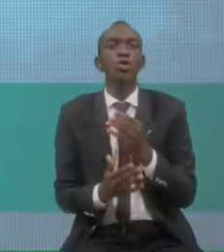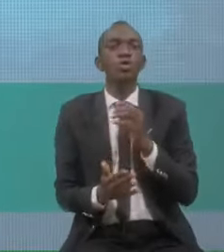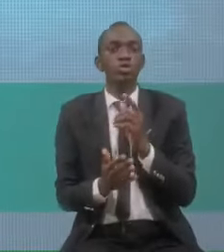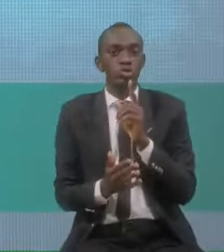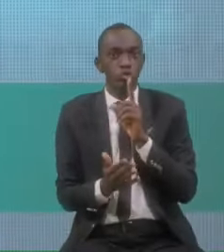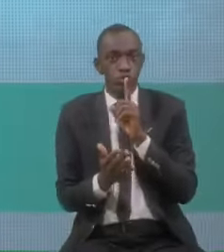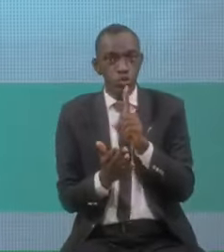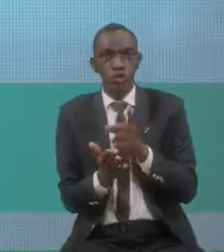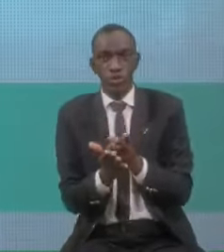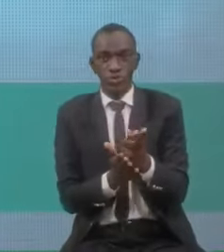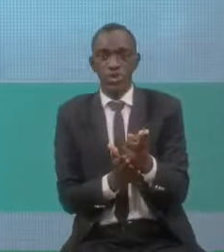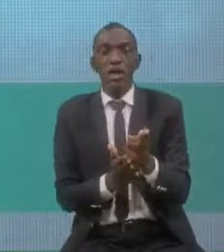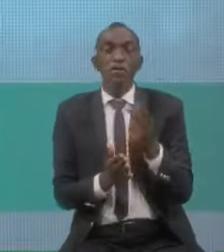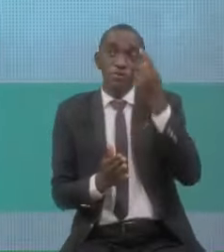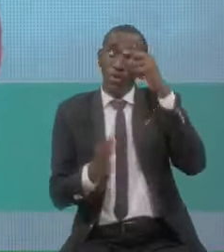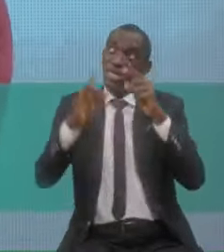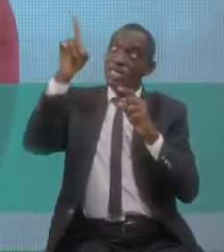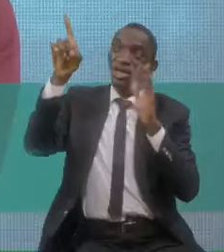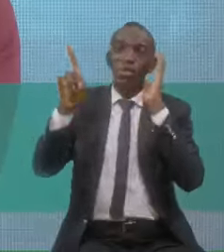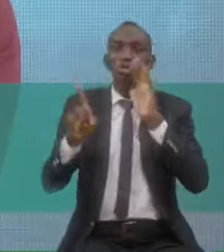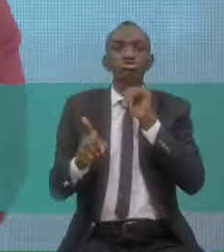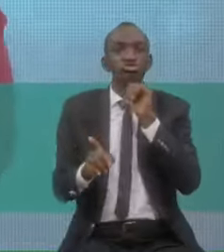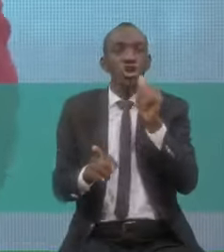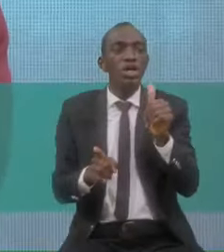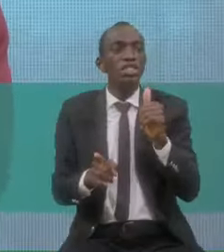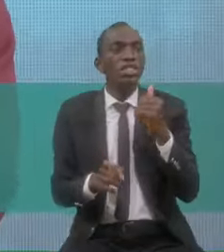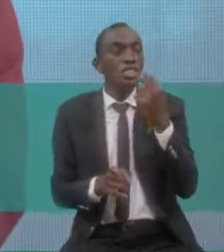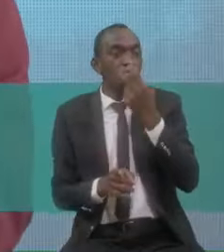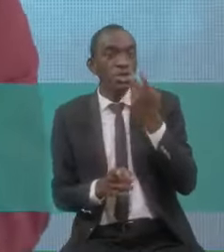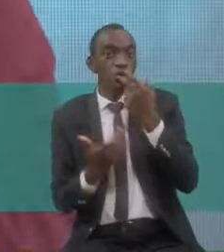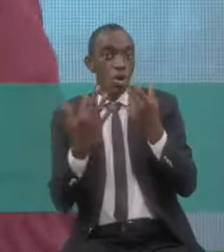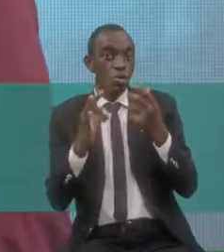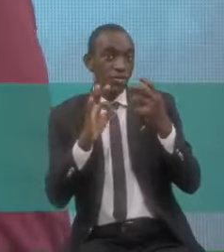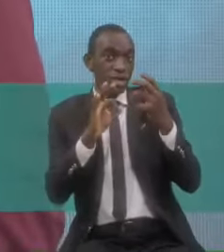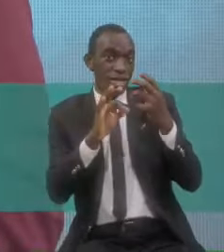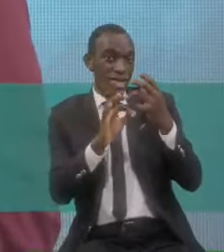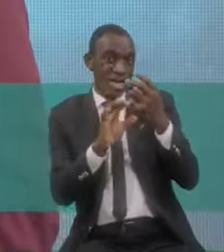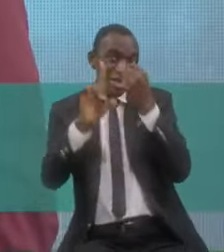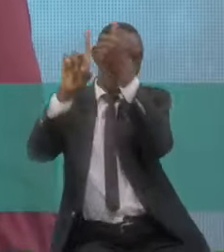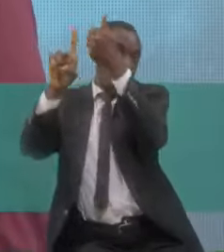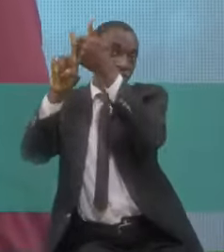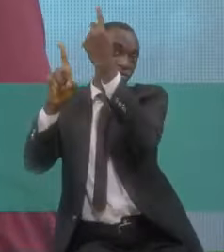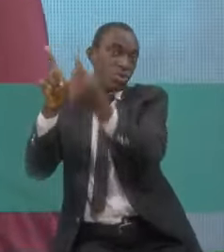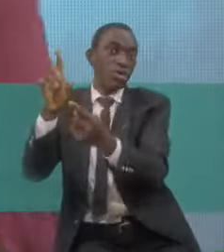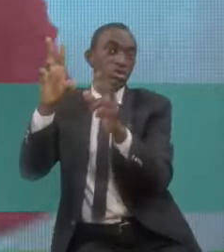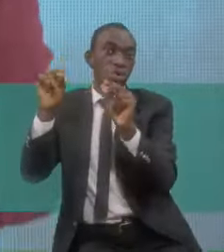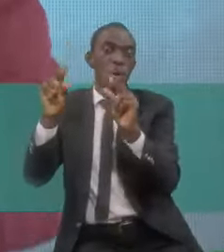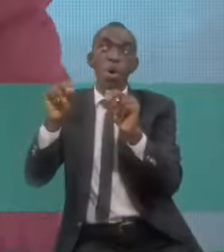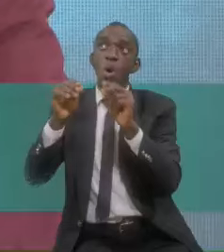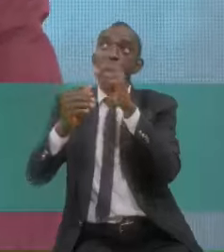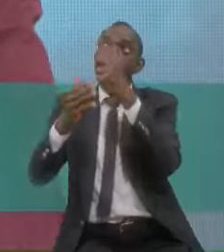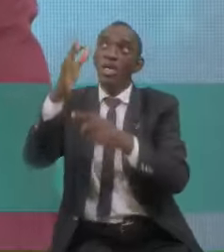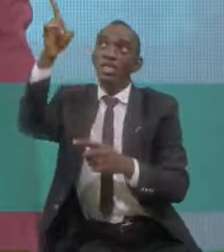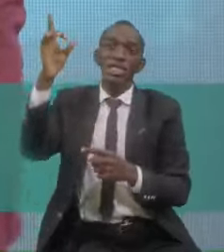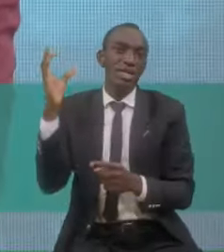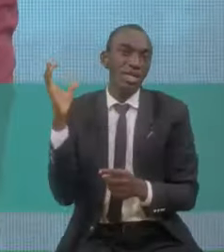not speak of himself, but whatsoever he shall hear,